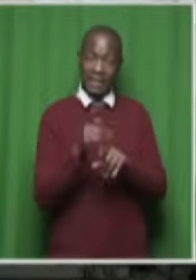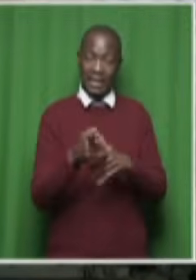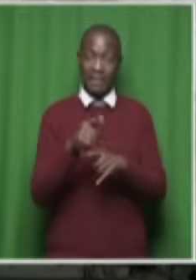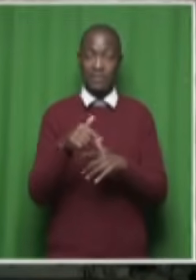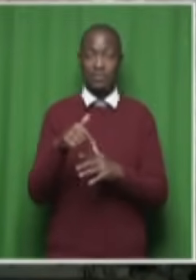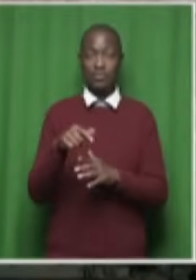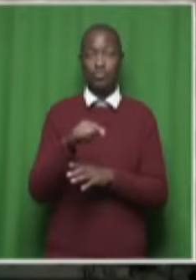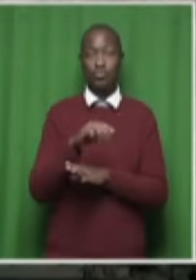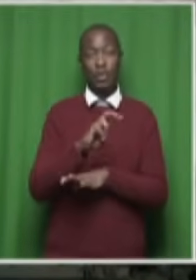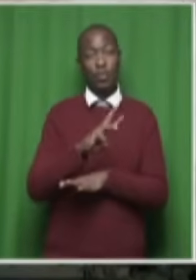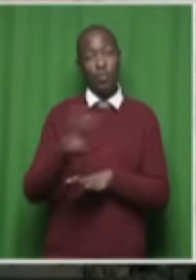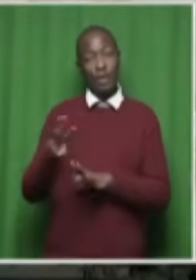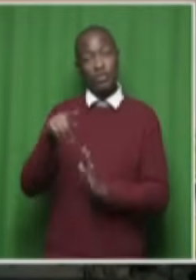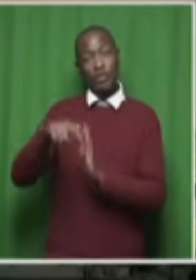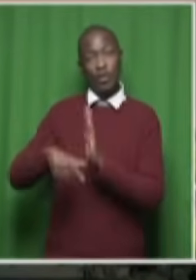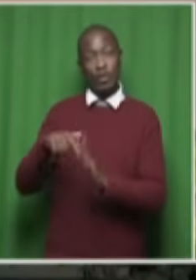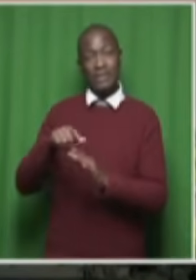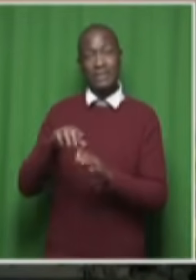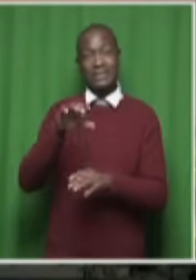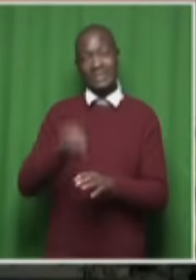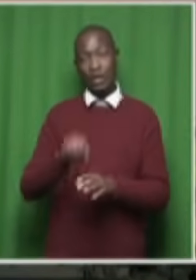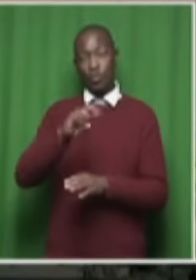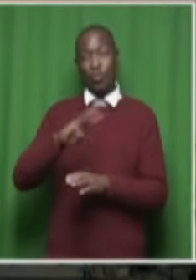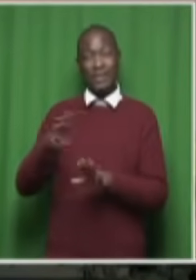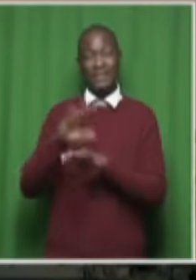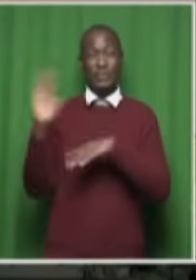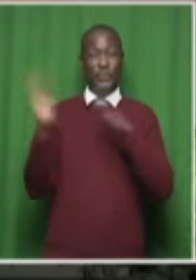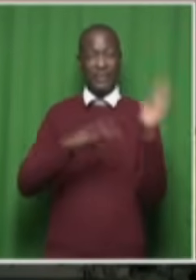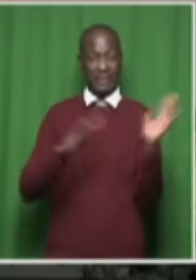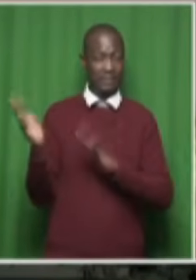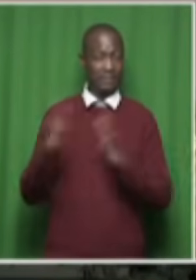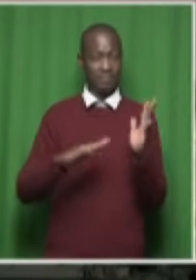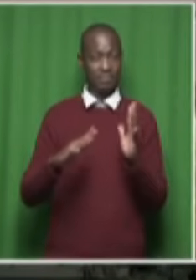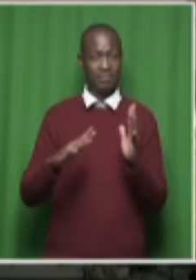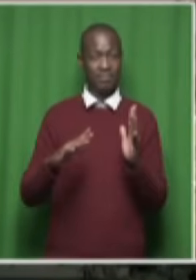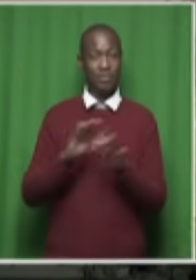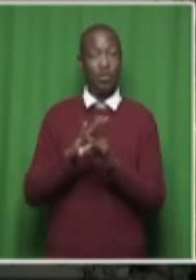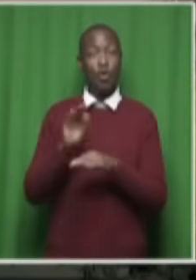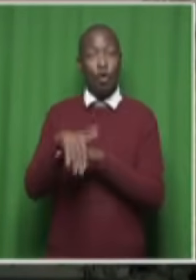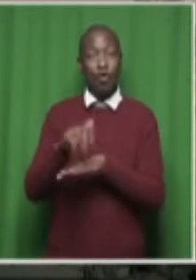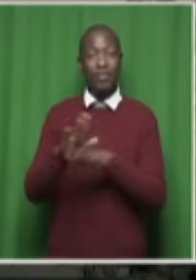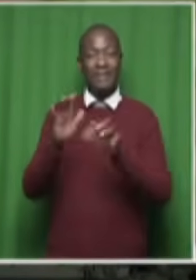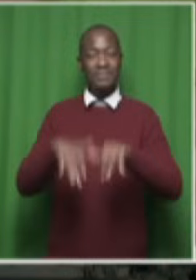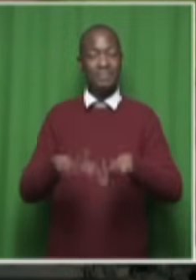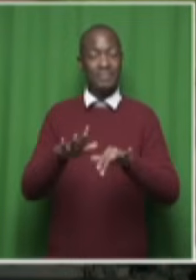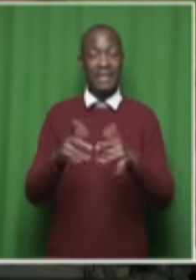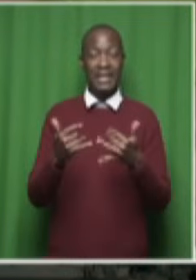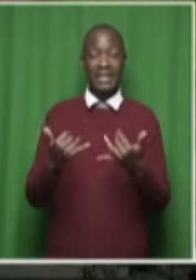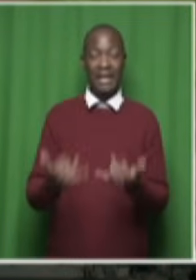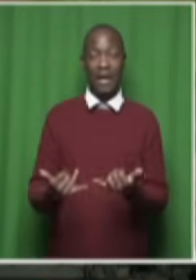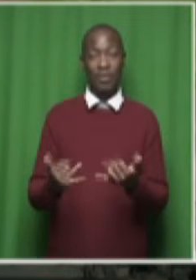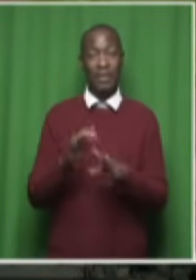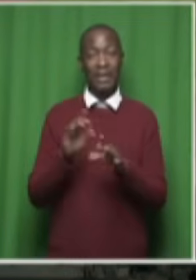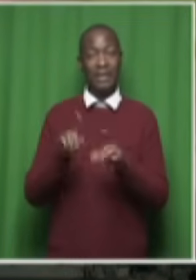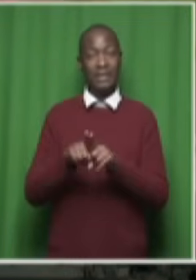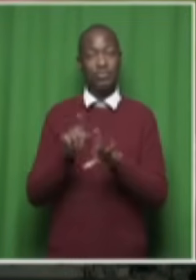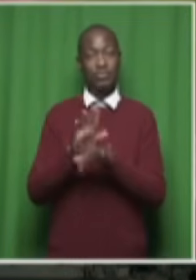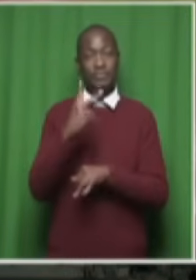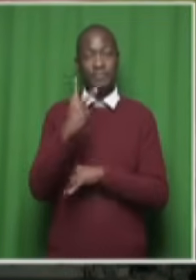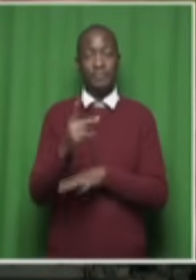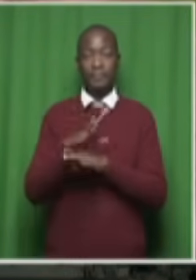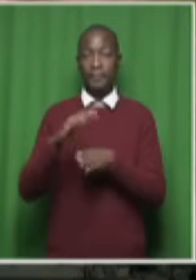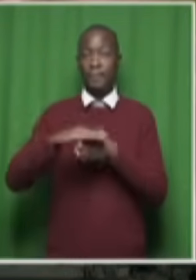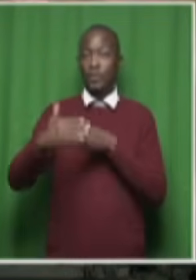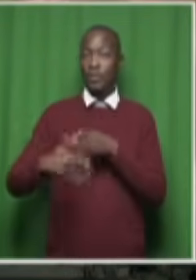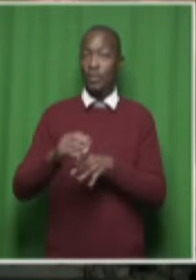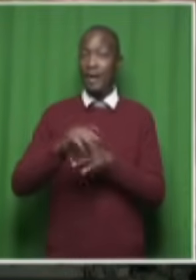pressure system. We'd have strong southwest steadily winds over the coastal areas, and then now, like we saw in that weekend